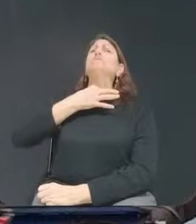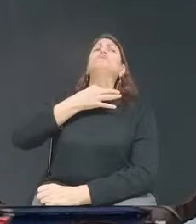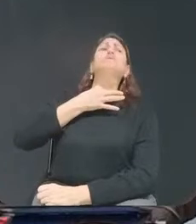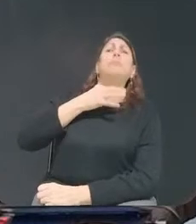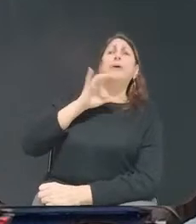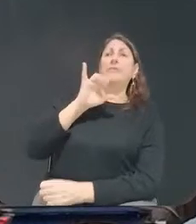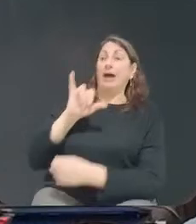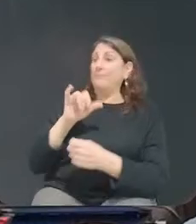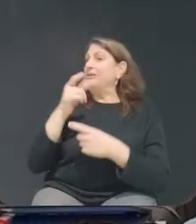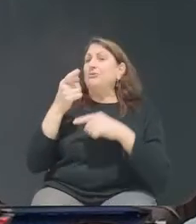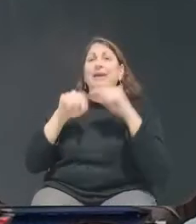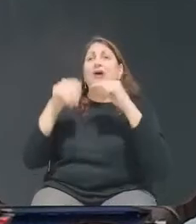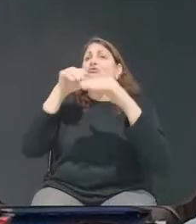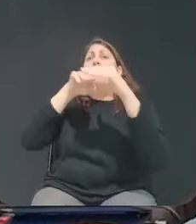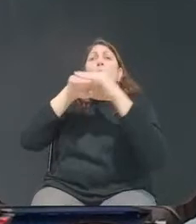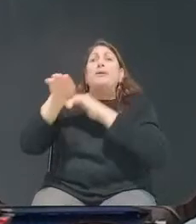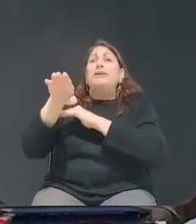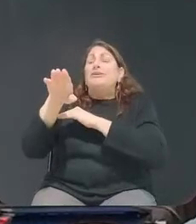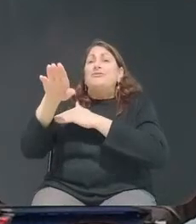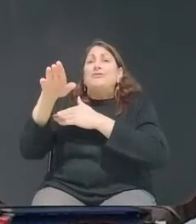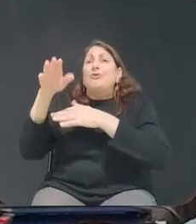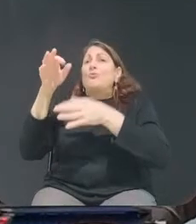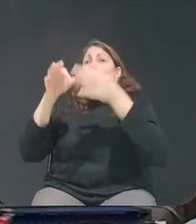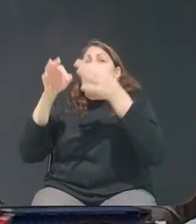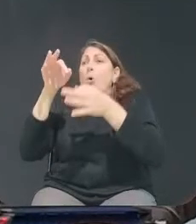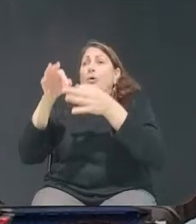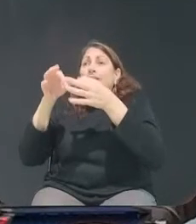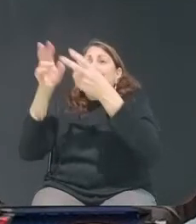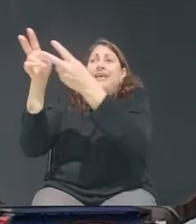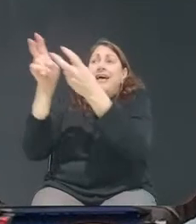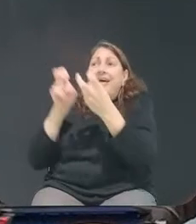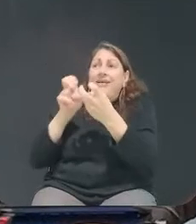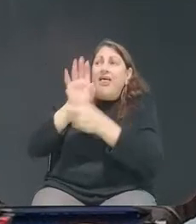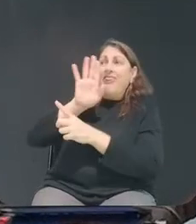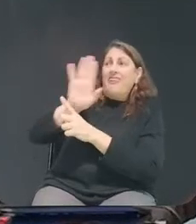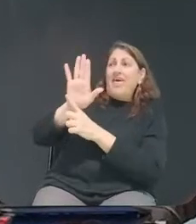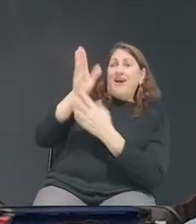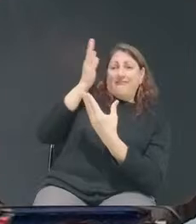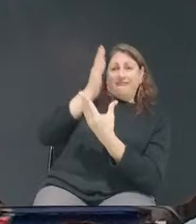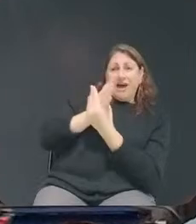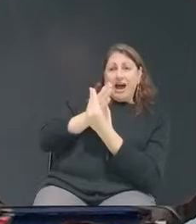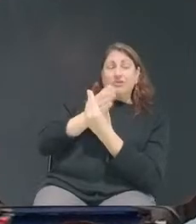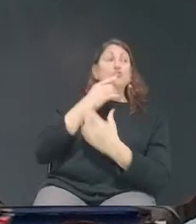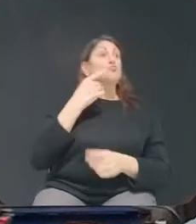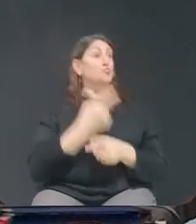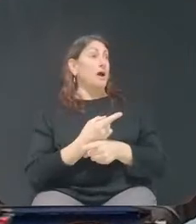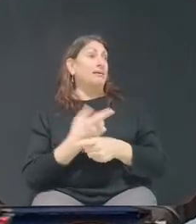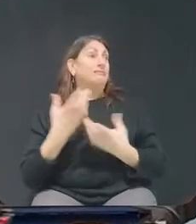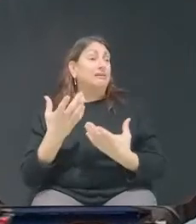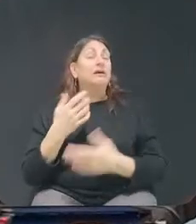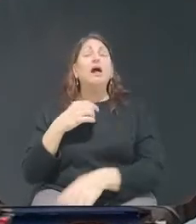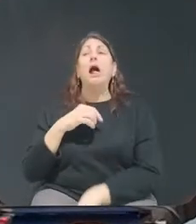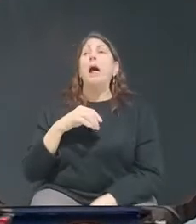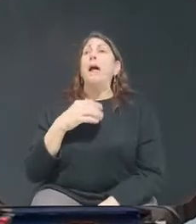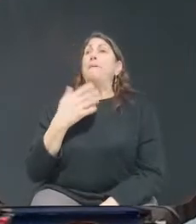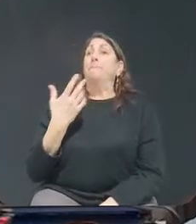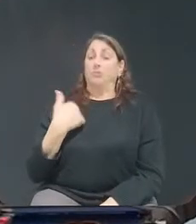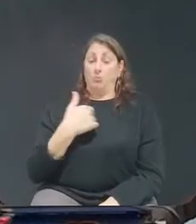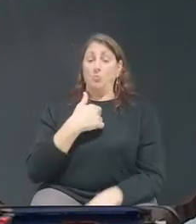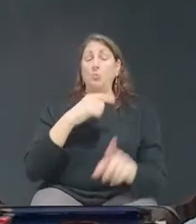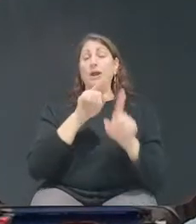the municipal archives, I imagine. Right. We also